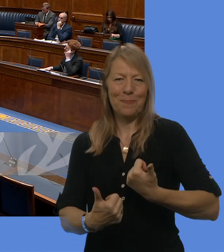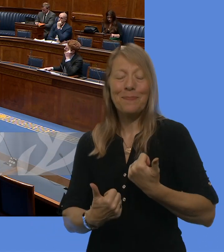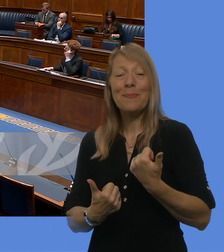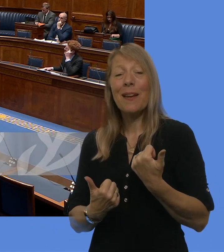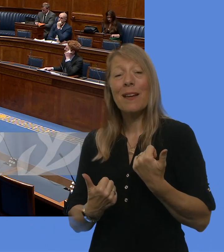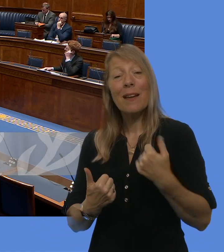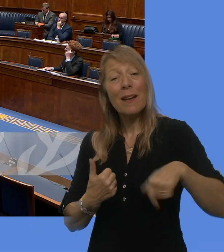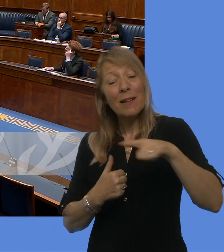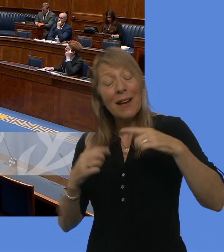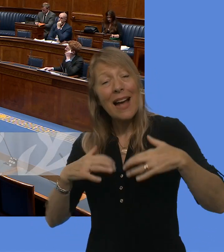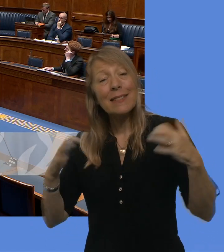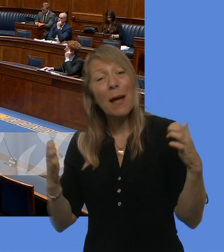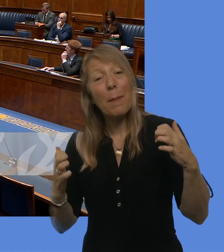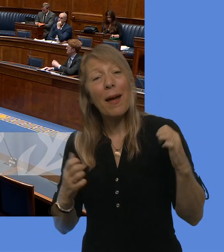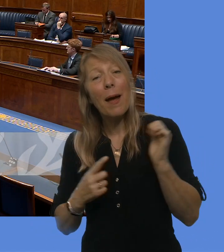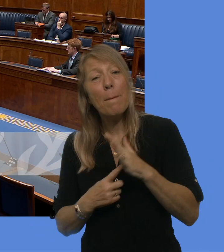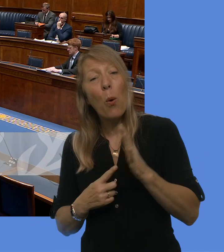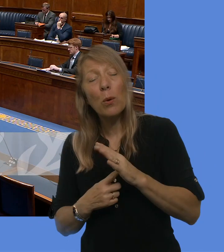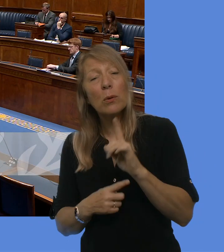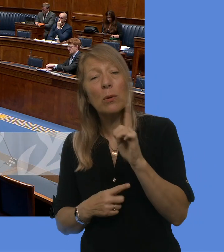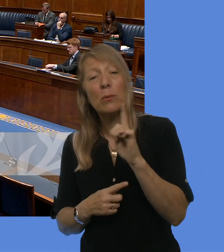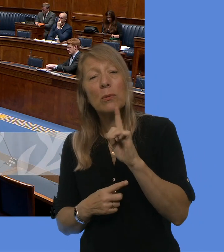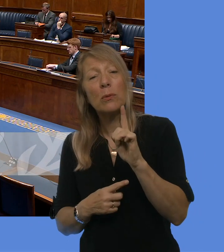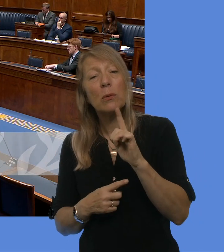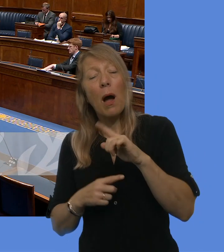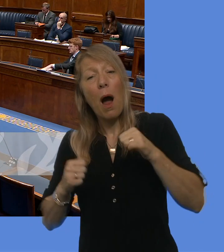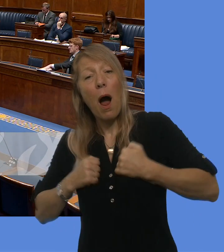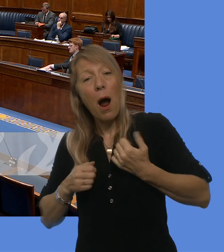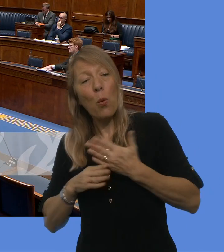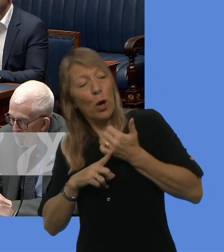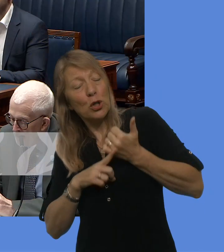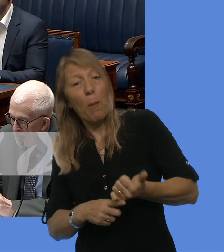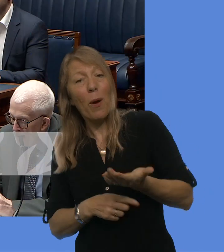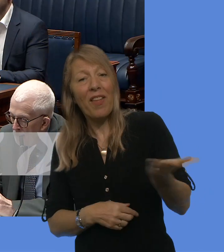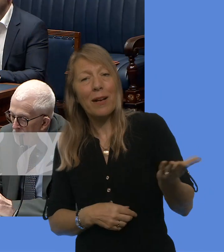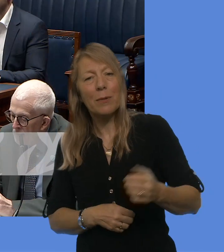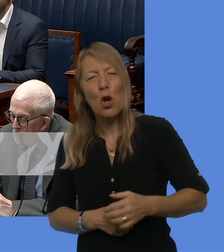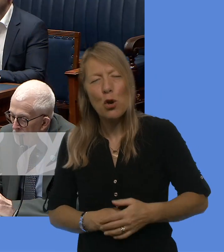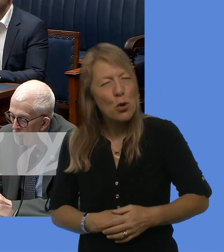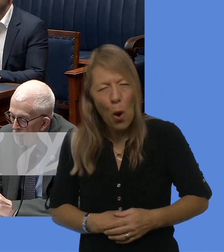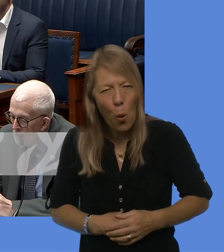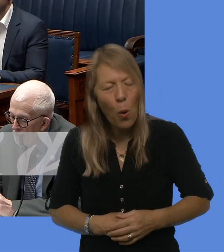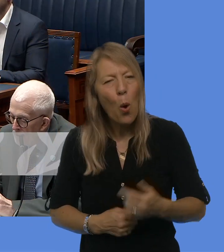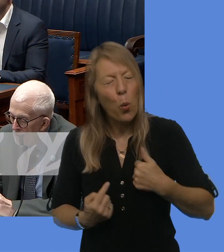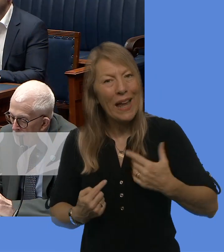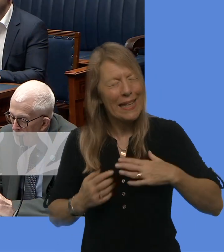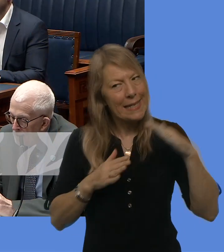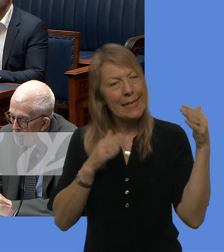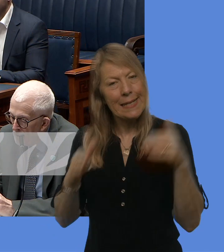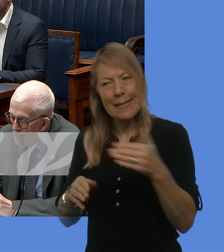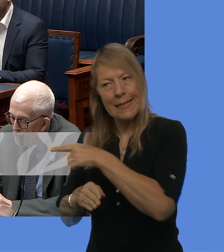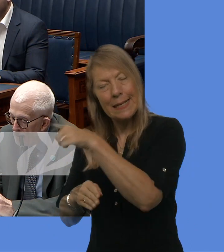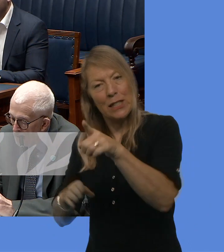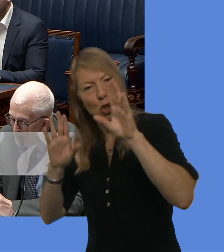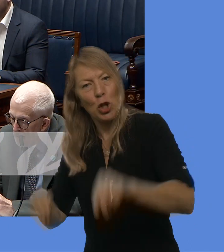Assembly is not the things that we do to support those who are victims of crime. It is the things that we do to change our society so people are less